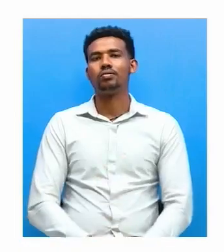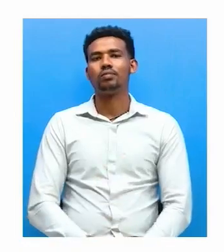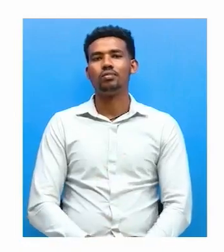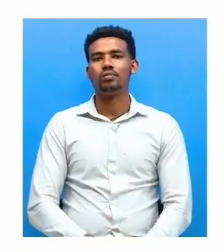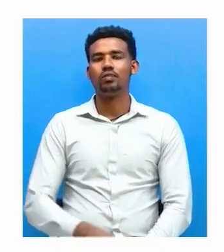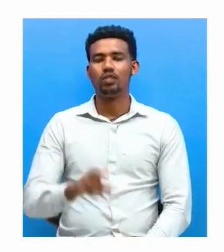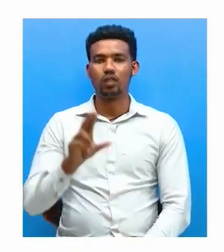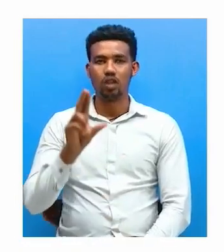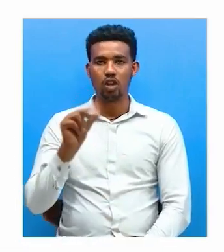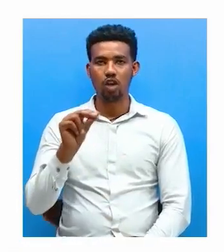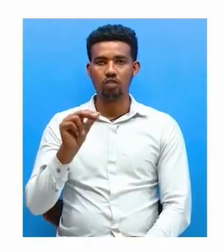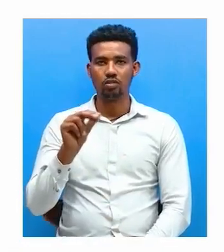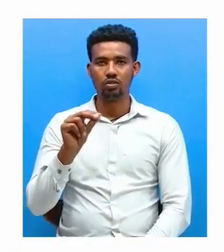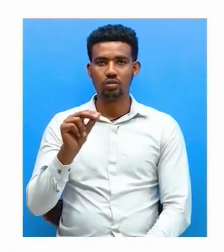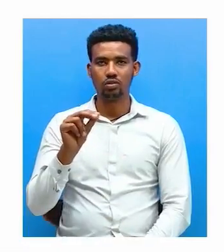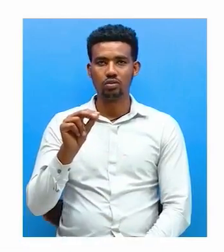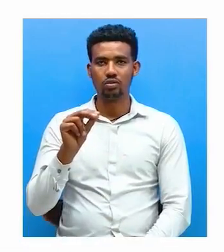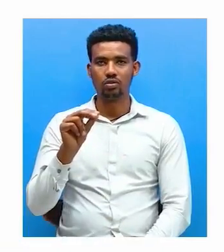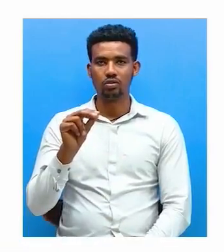note.